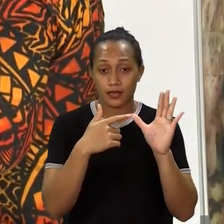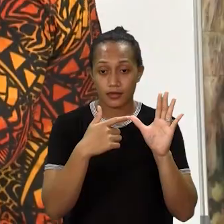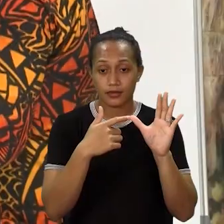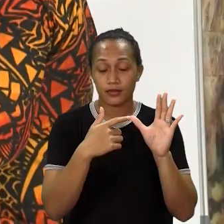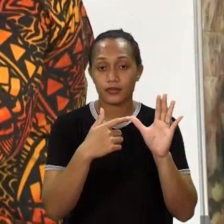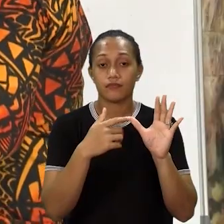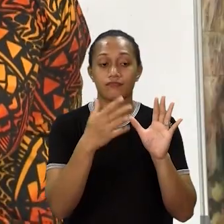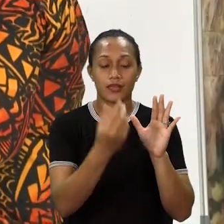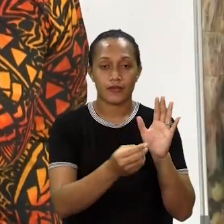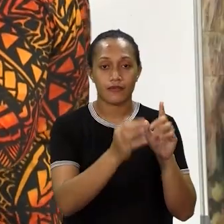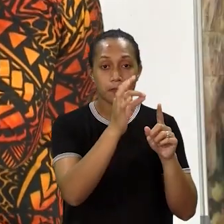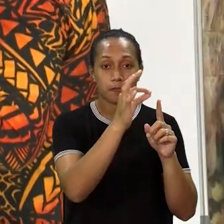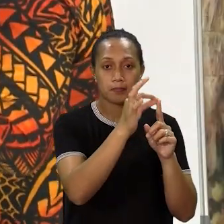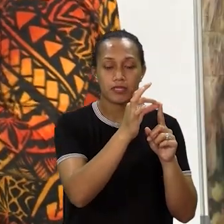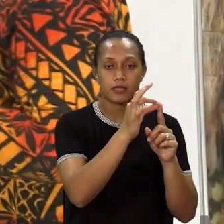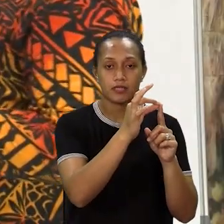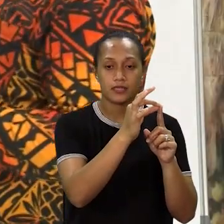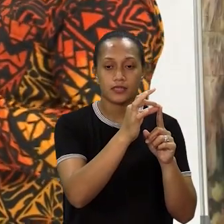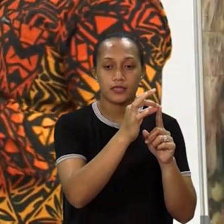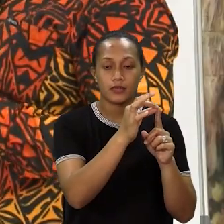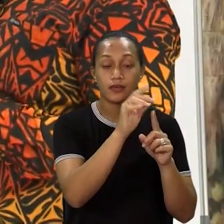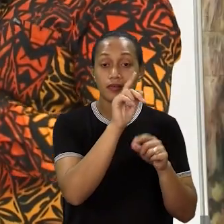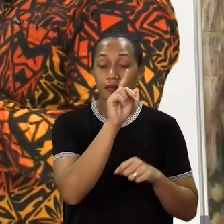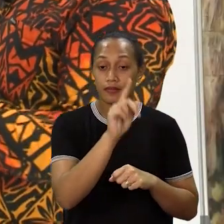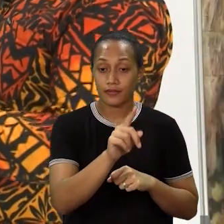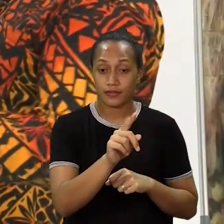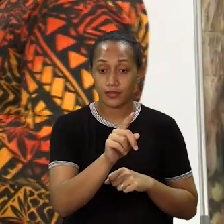and letter A, we have B.